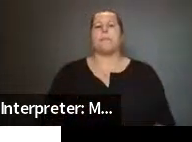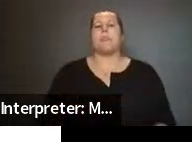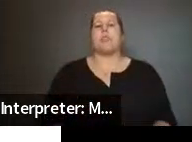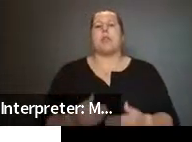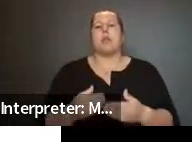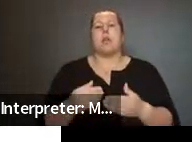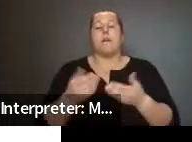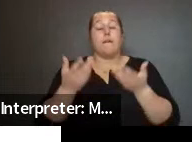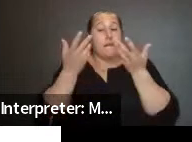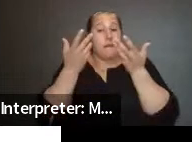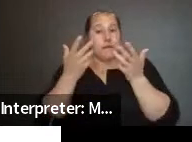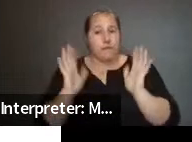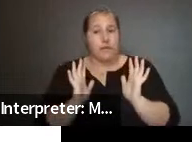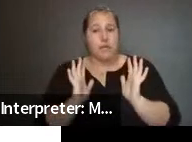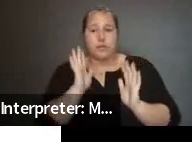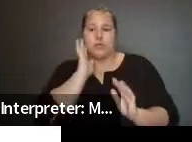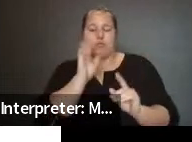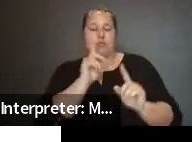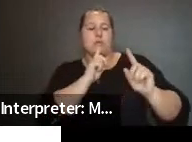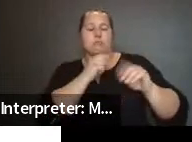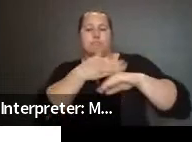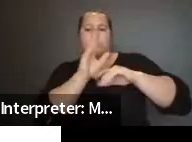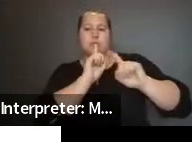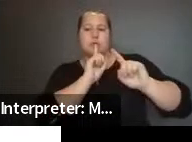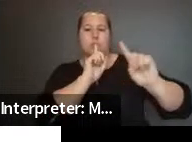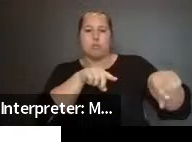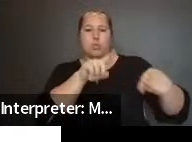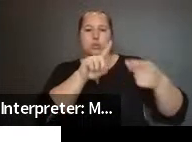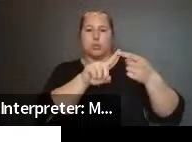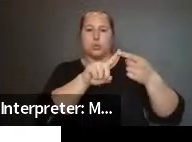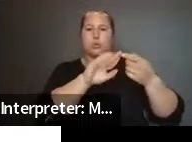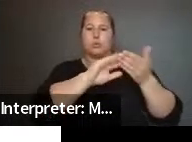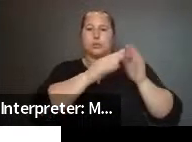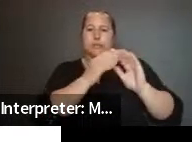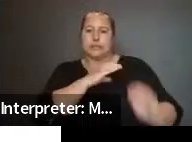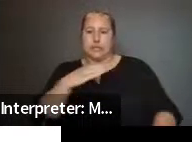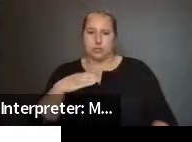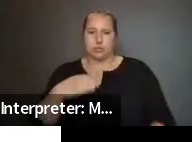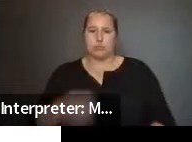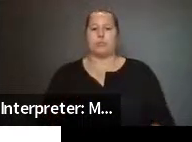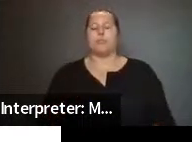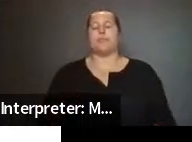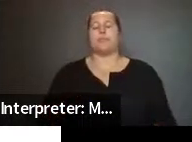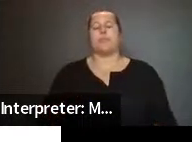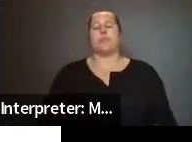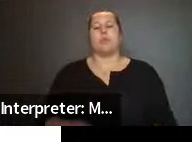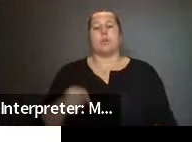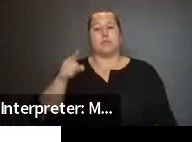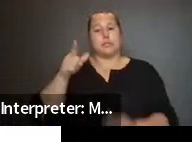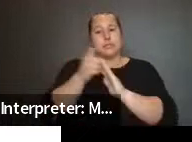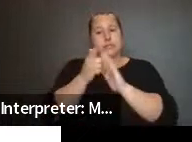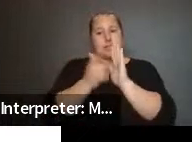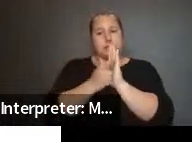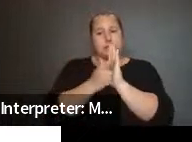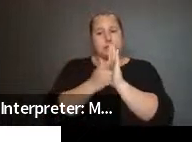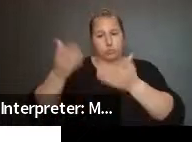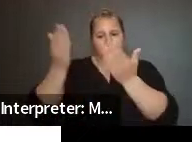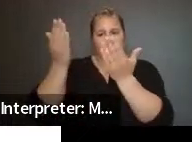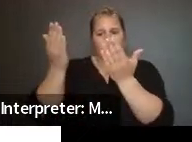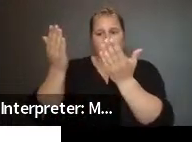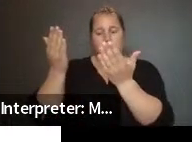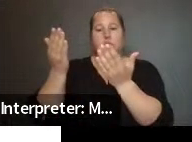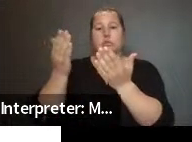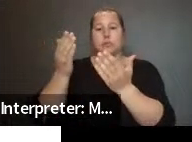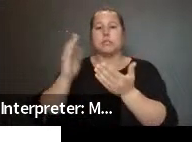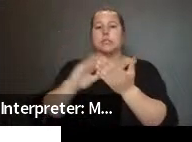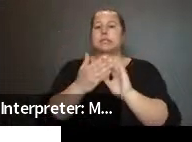will be submitted to the public and City Council. Once this legislation is proposed, City Council will